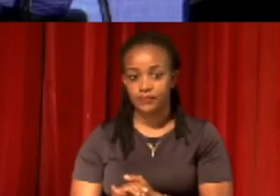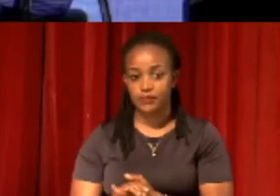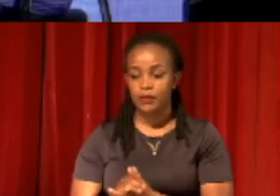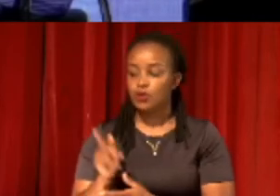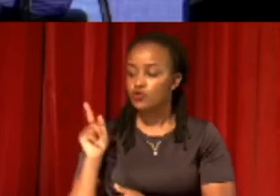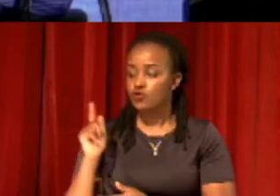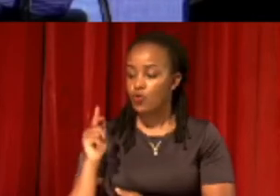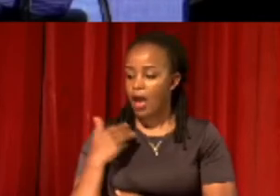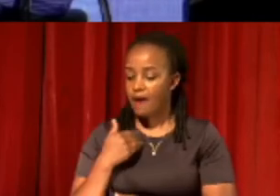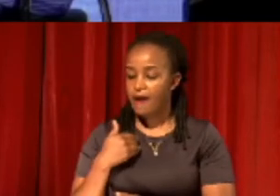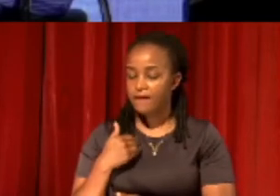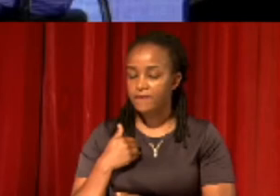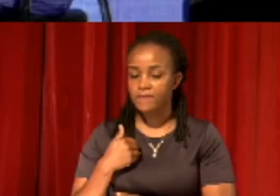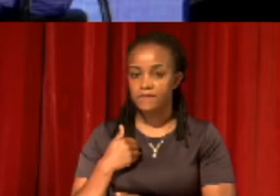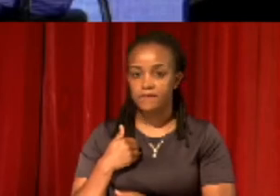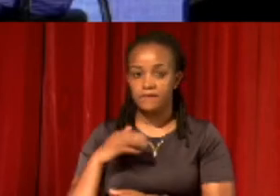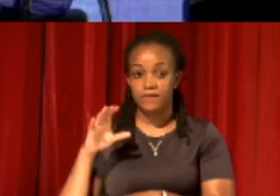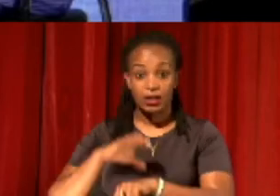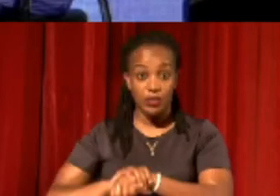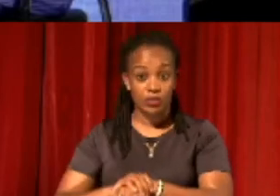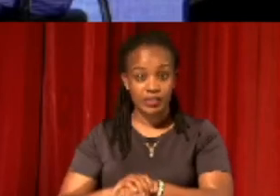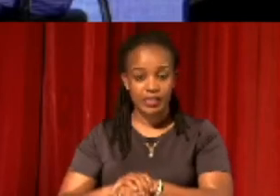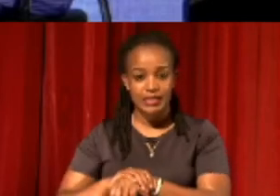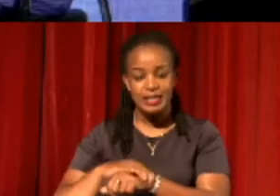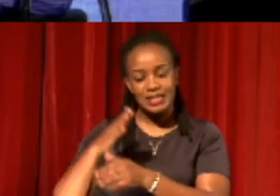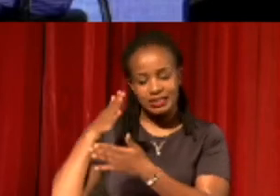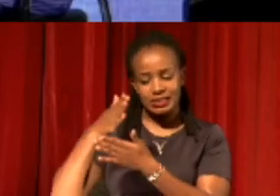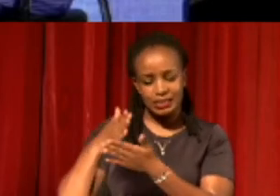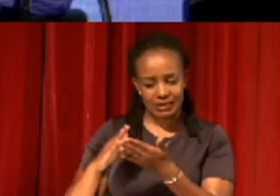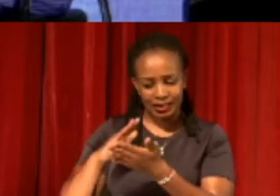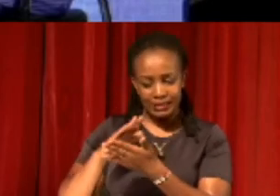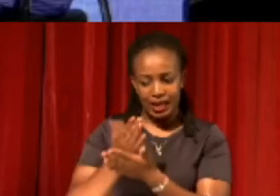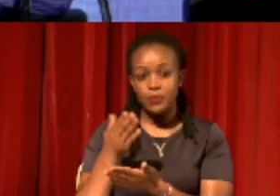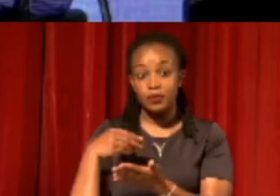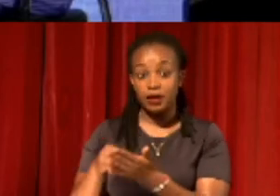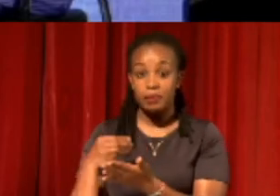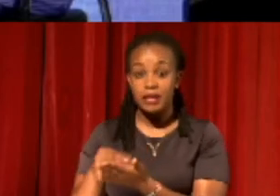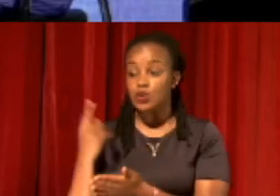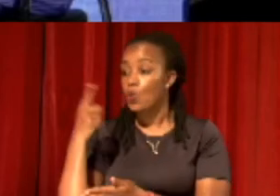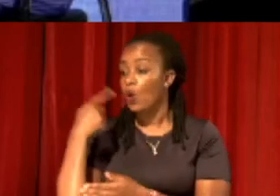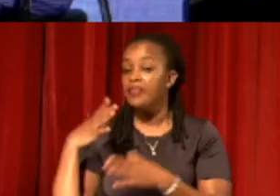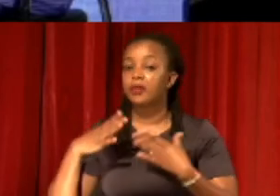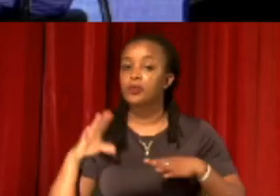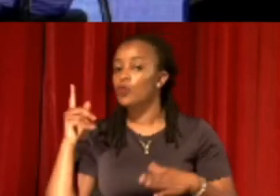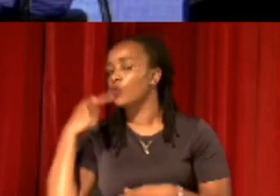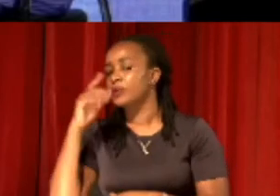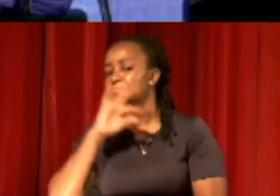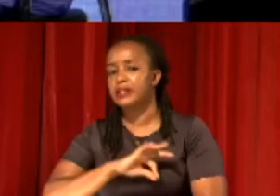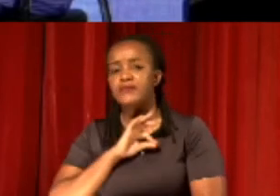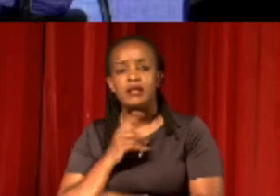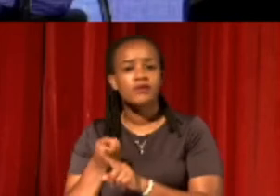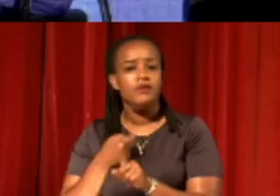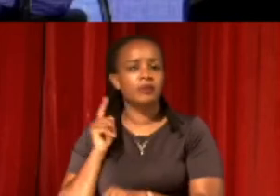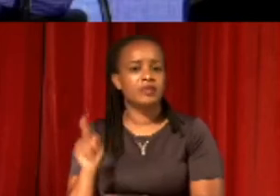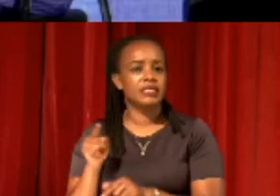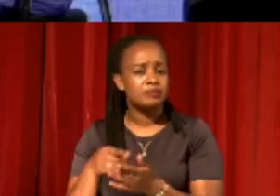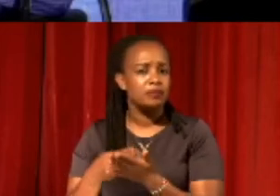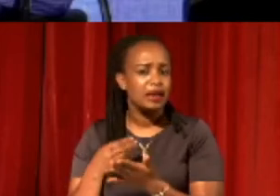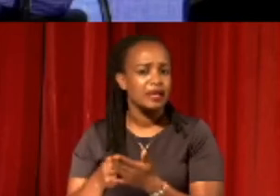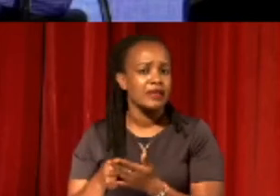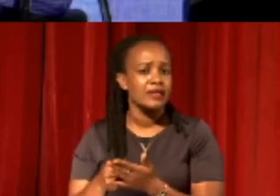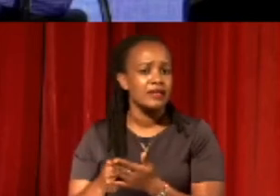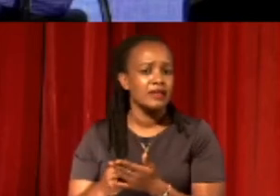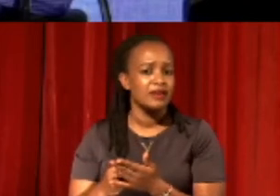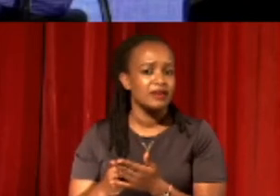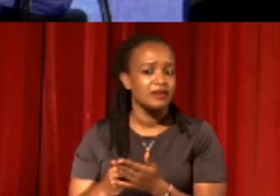of this mandate. Mm-hmm. Who are the people that you represent under PPMC? I know it's almost stupid questions